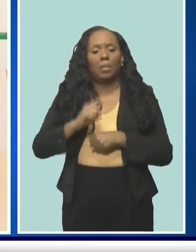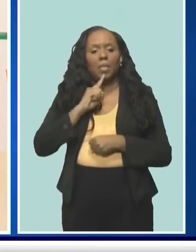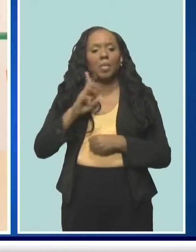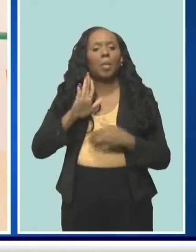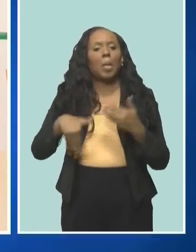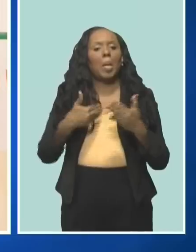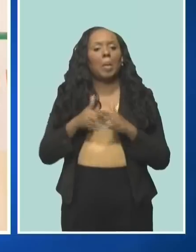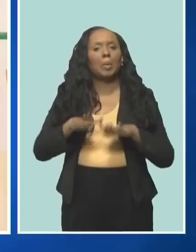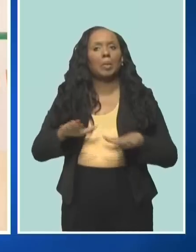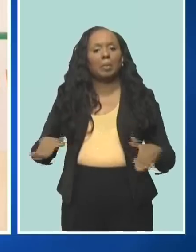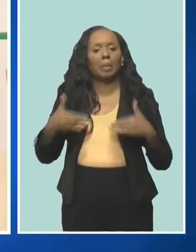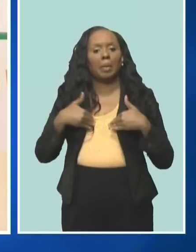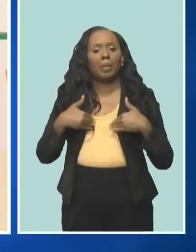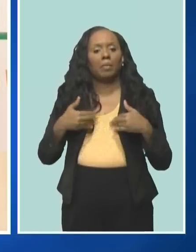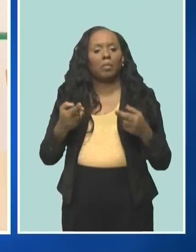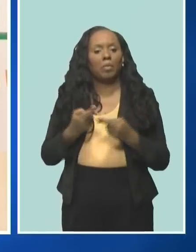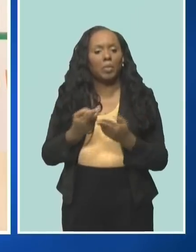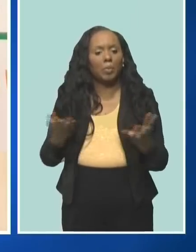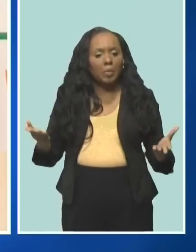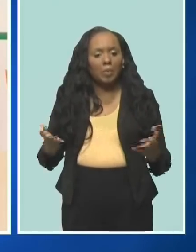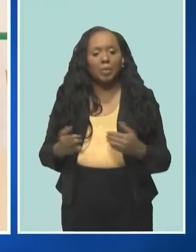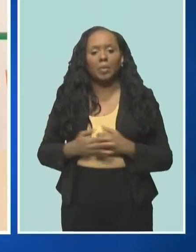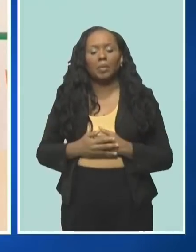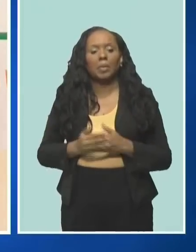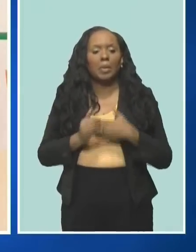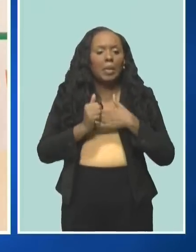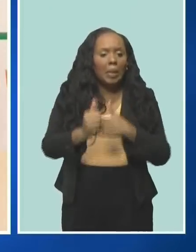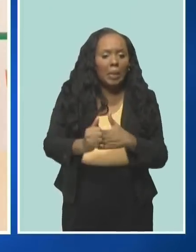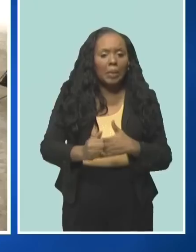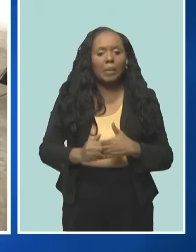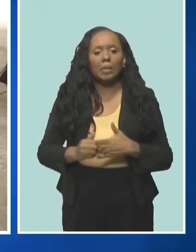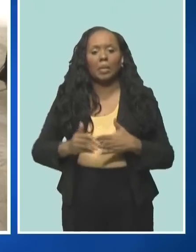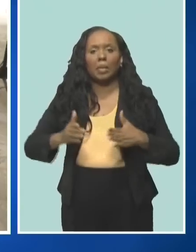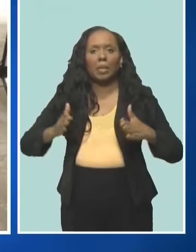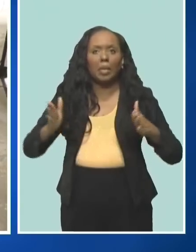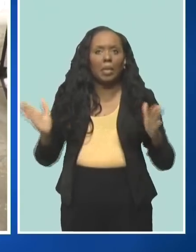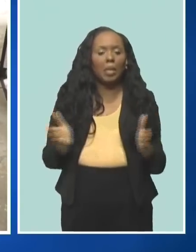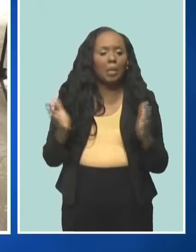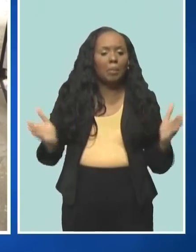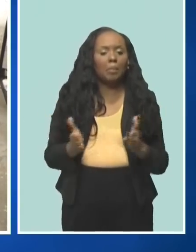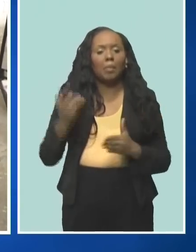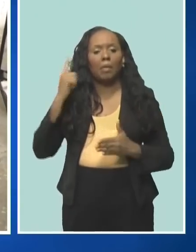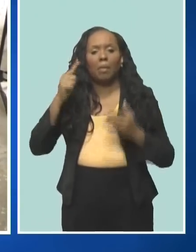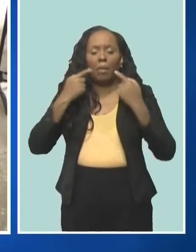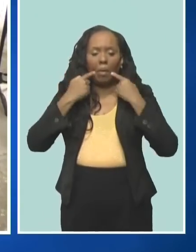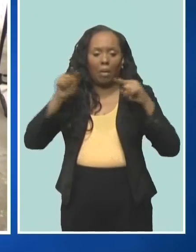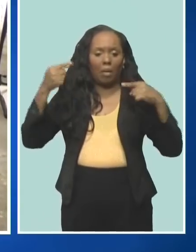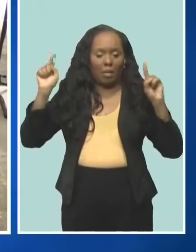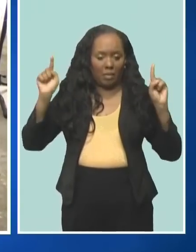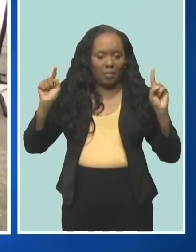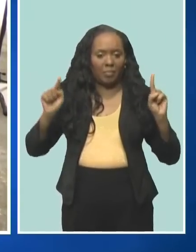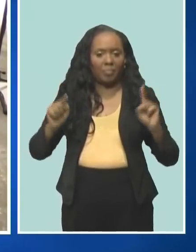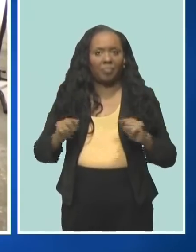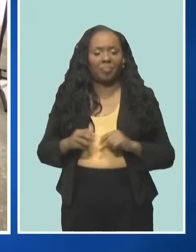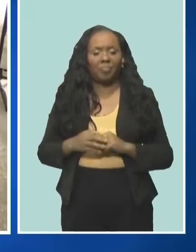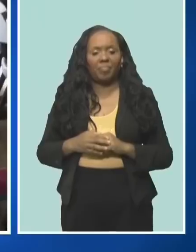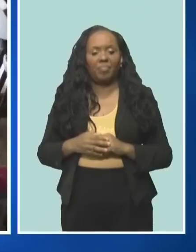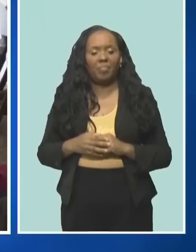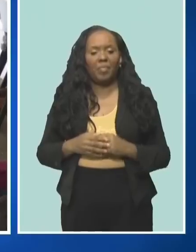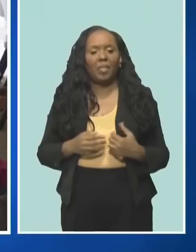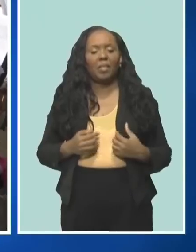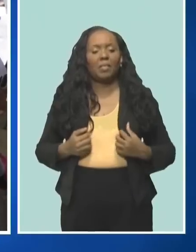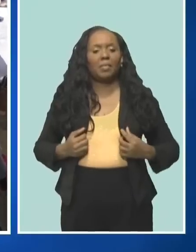resources, guidance, and encouragement they need to succeed. The theme